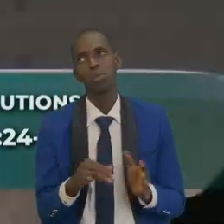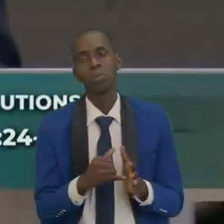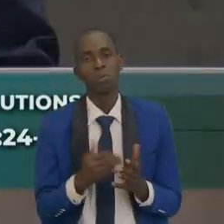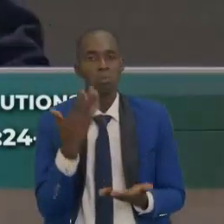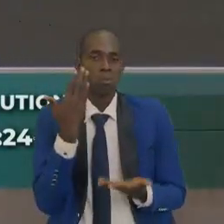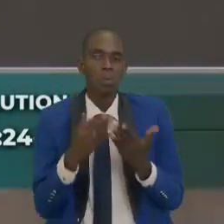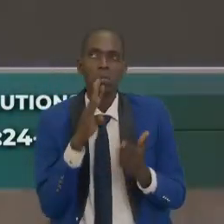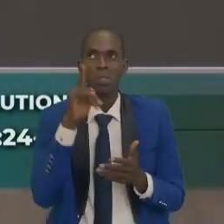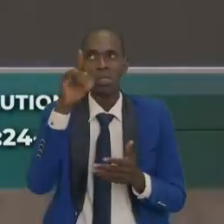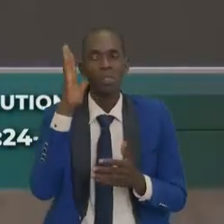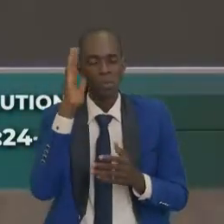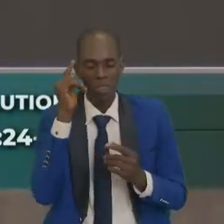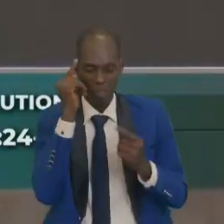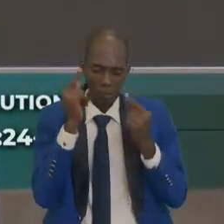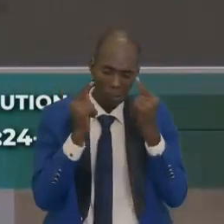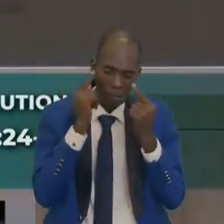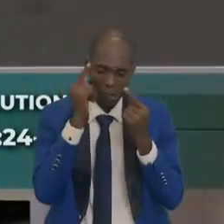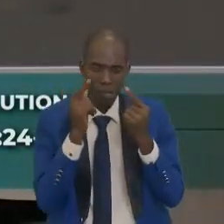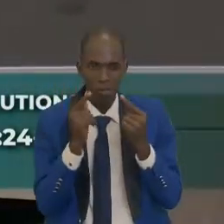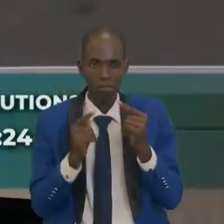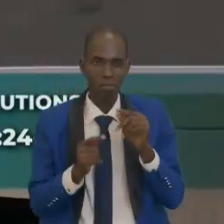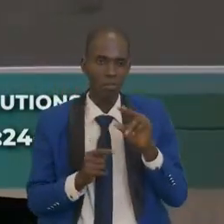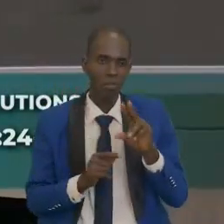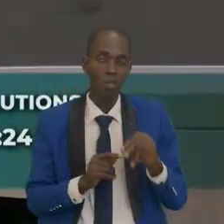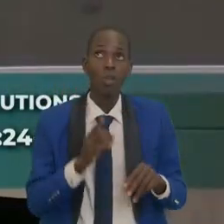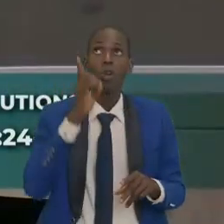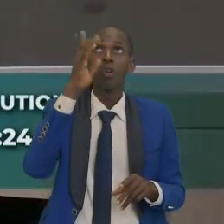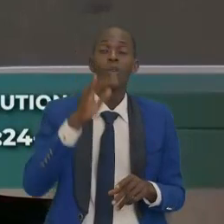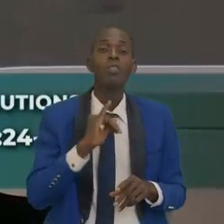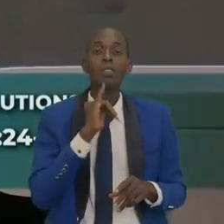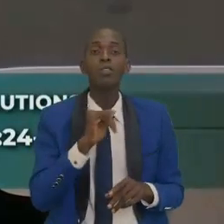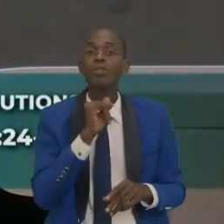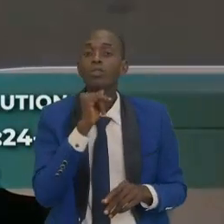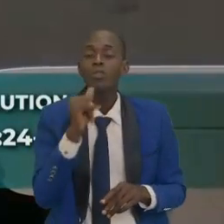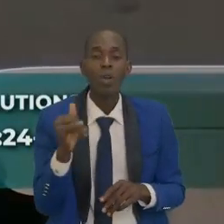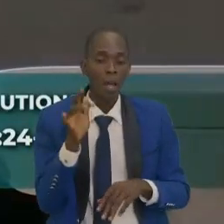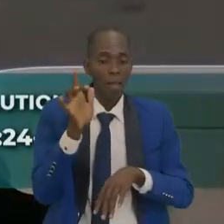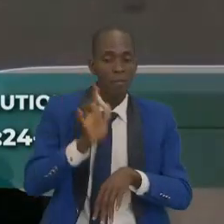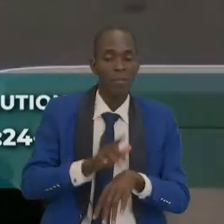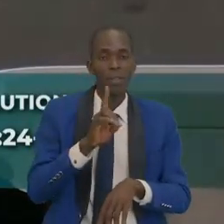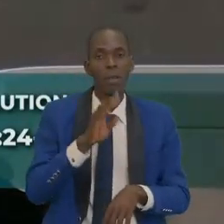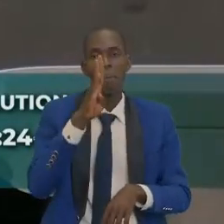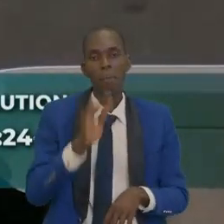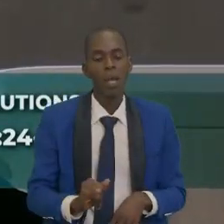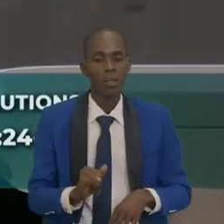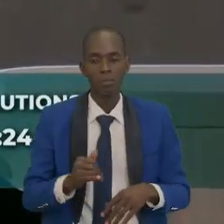God is not affected by emotion of happiness or sadness